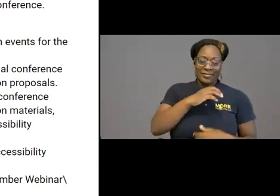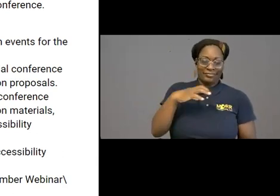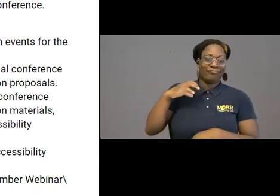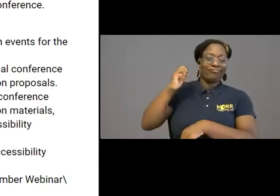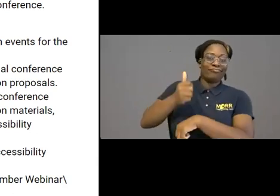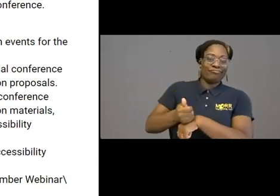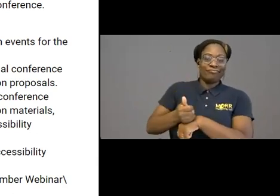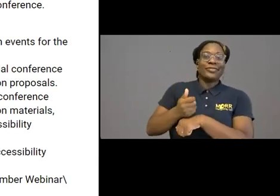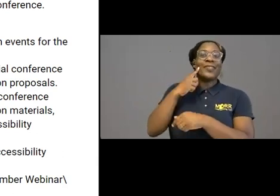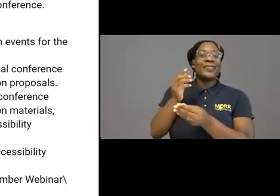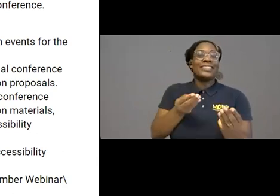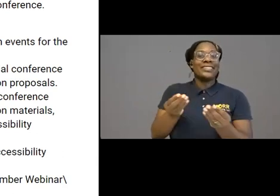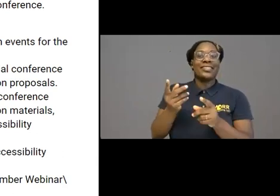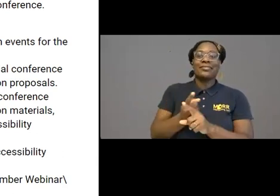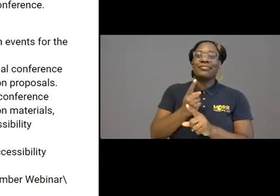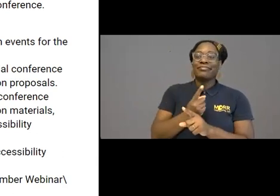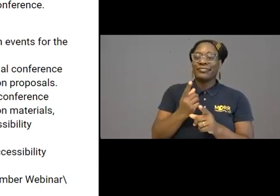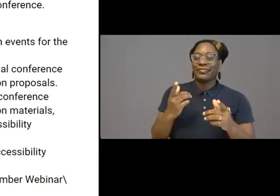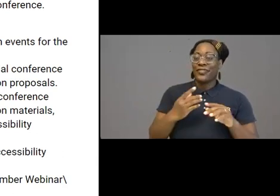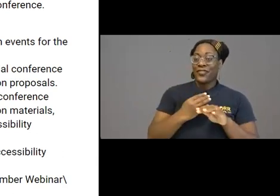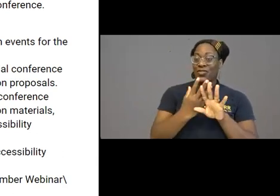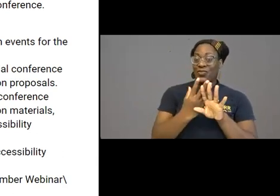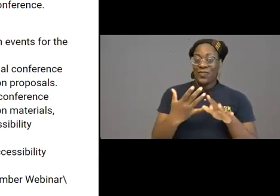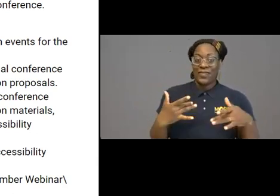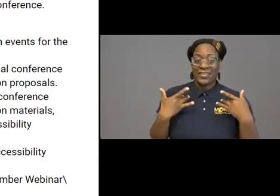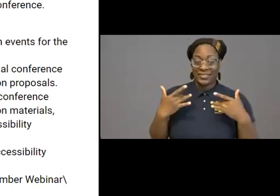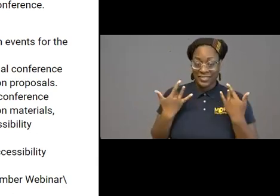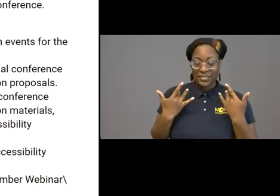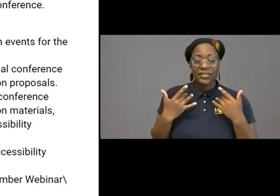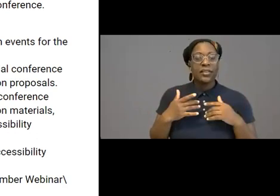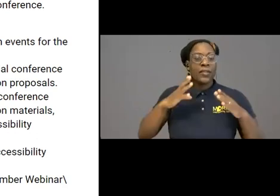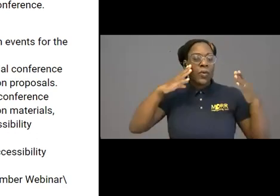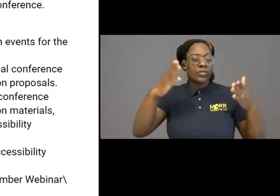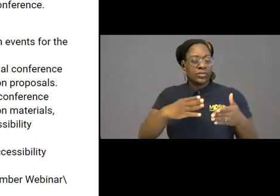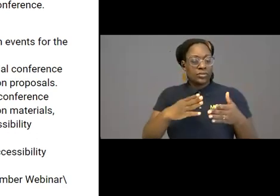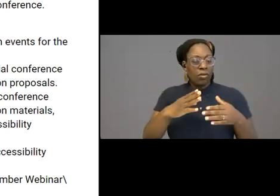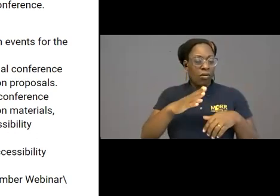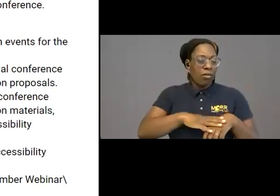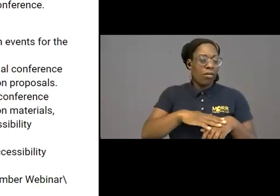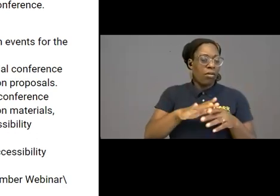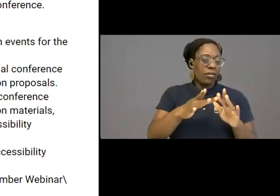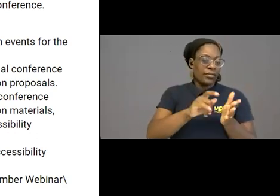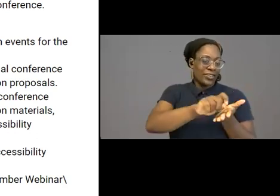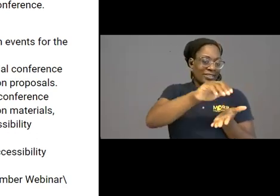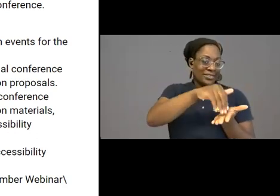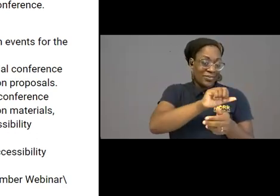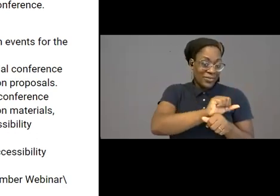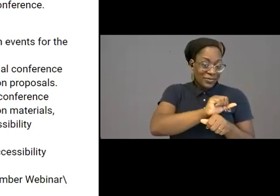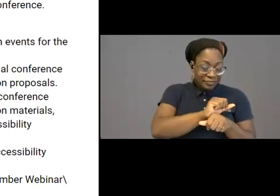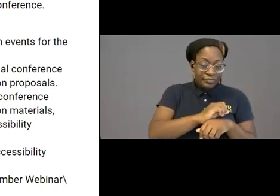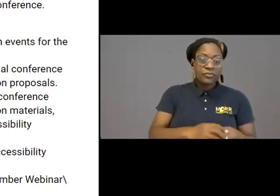online writing center work that we hope to provide the ability for both administrators and tutors to learn and participate in